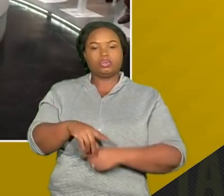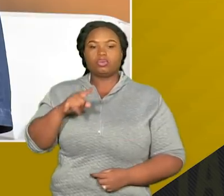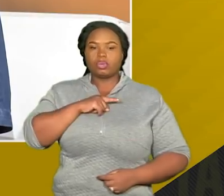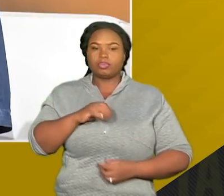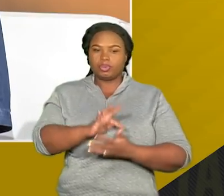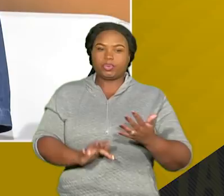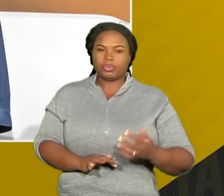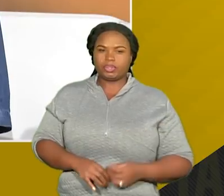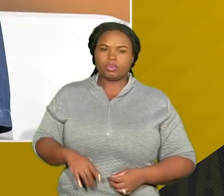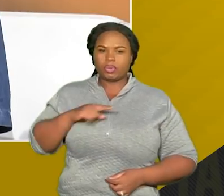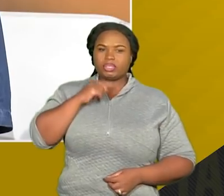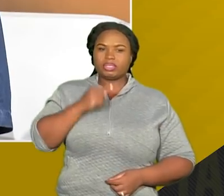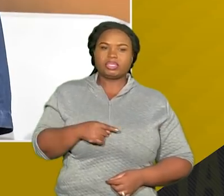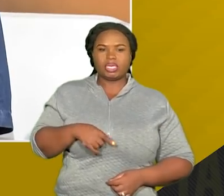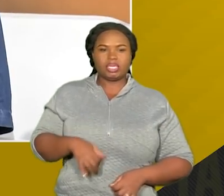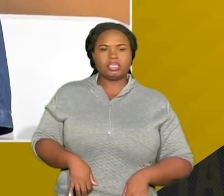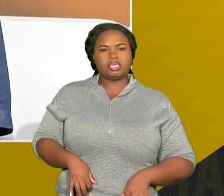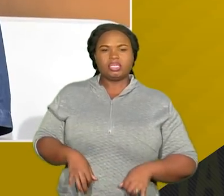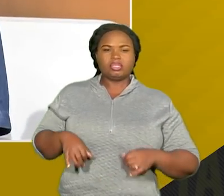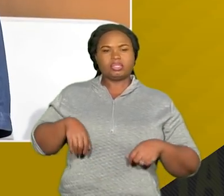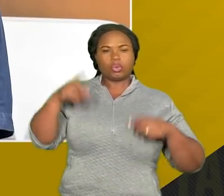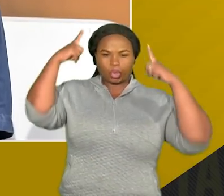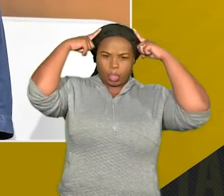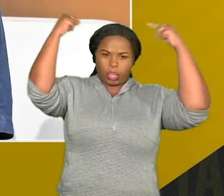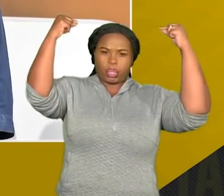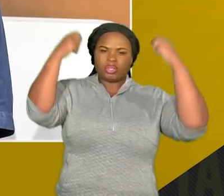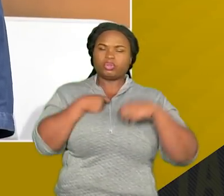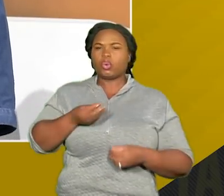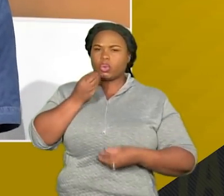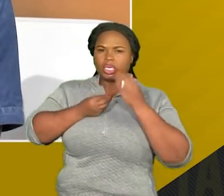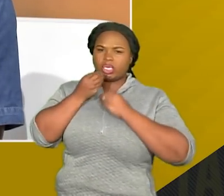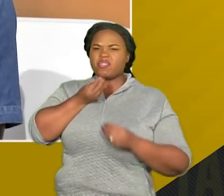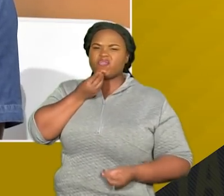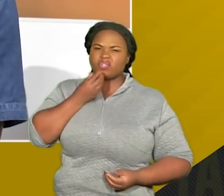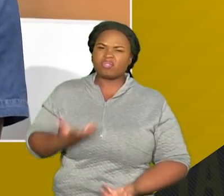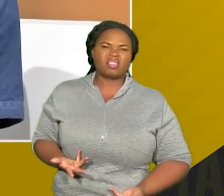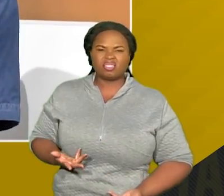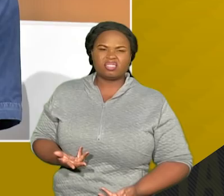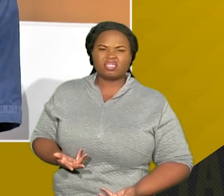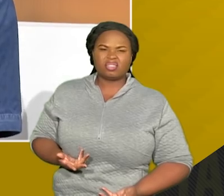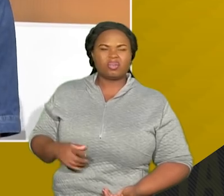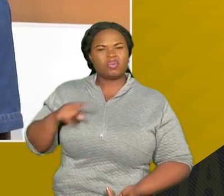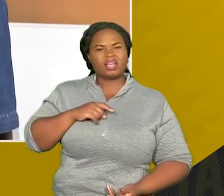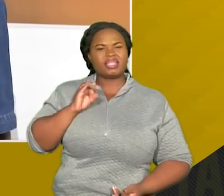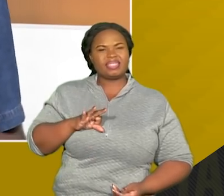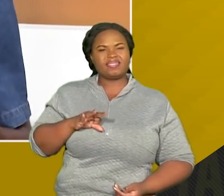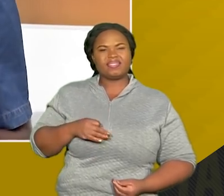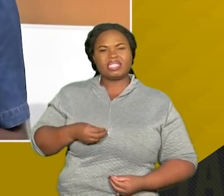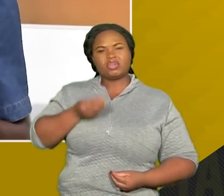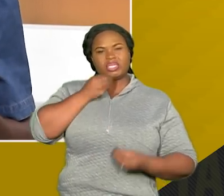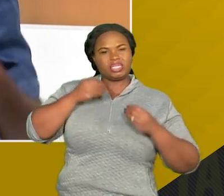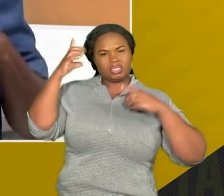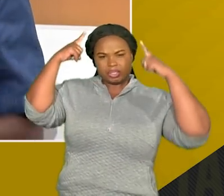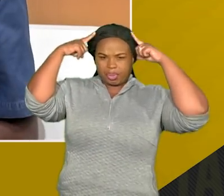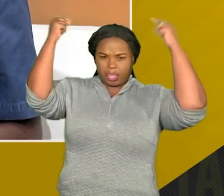Motutlare, Tokoloshi, Ijile, Krosar. Like, you're like, guys, come on. Like, number one, a Tokoloshi, then Ijile, Krosar. Where does